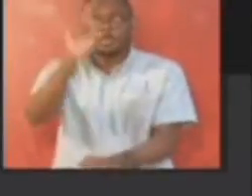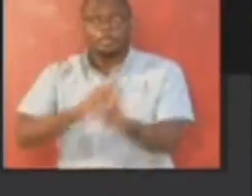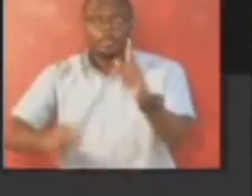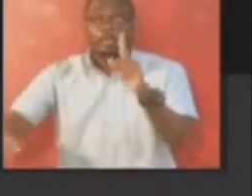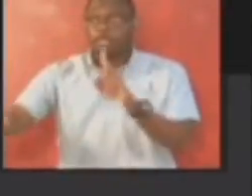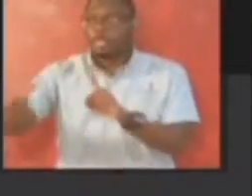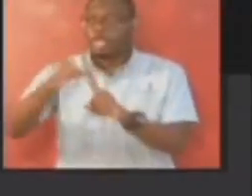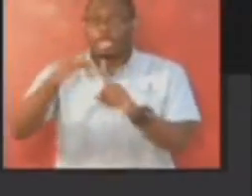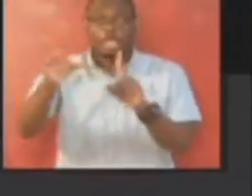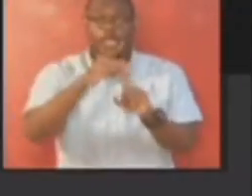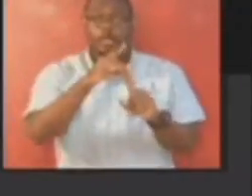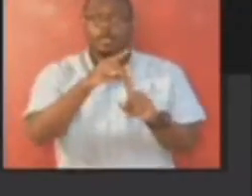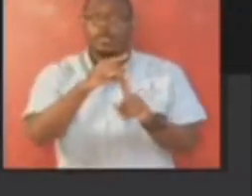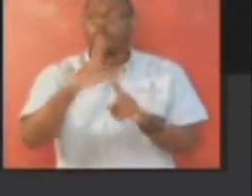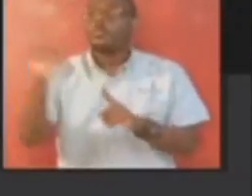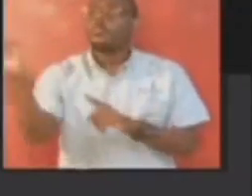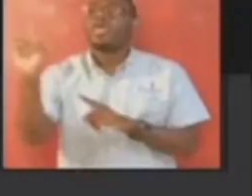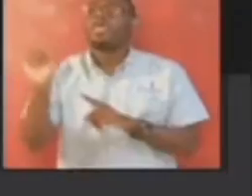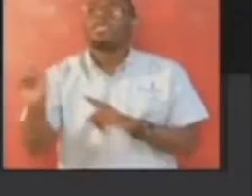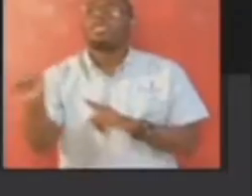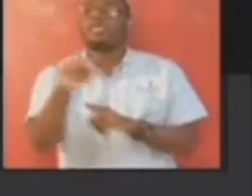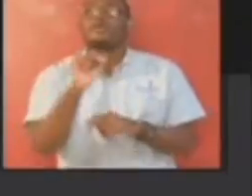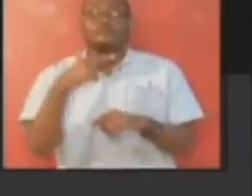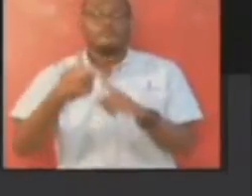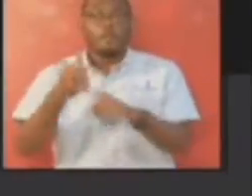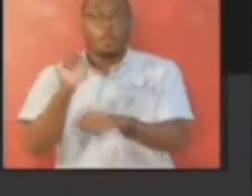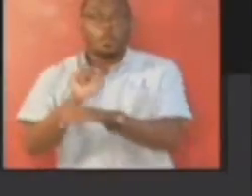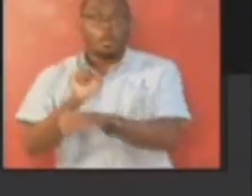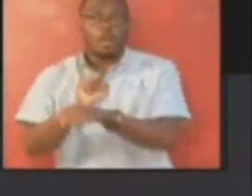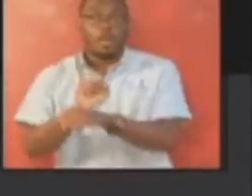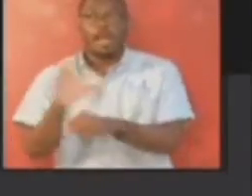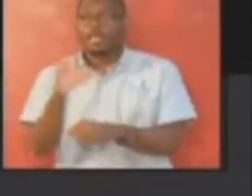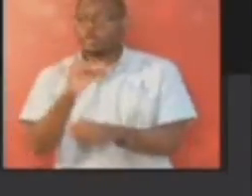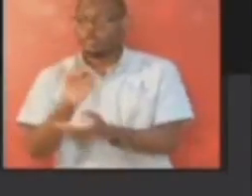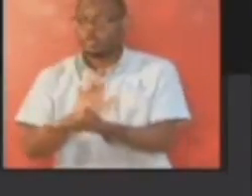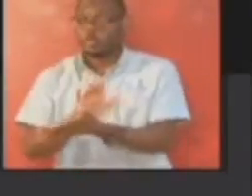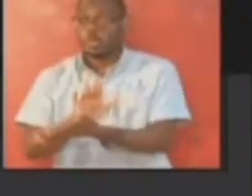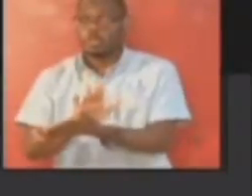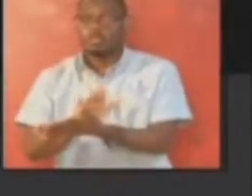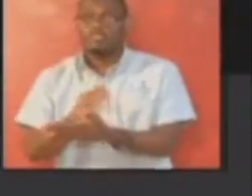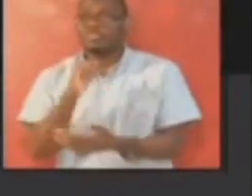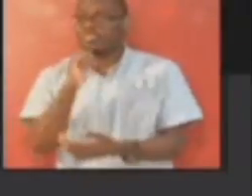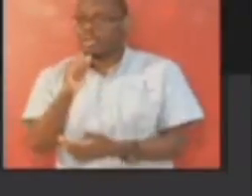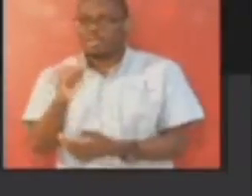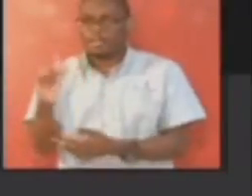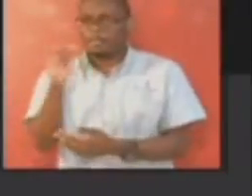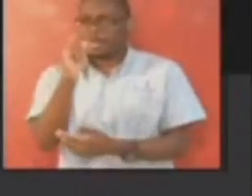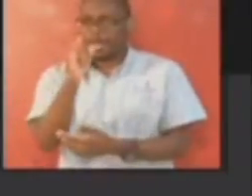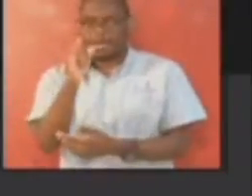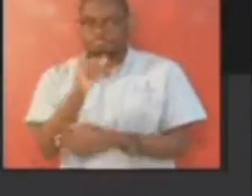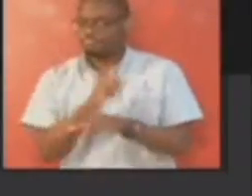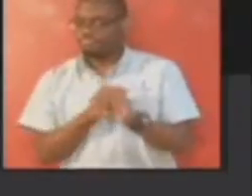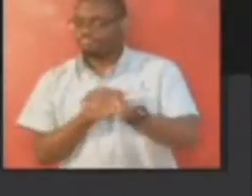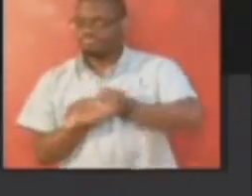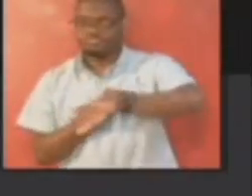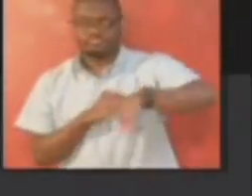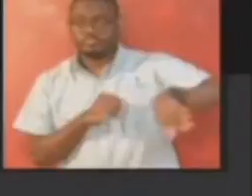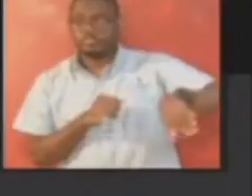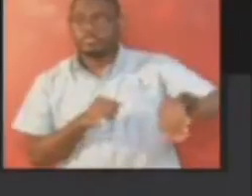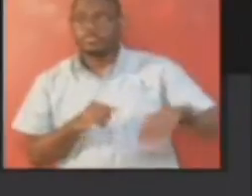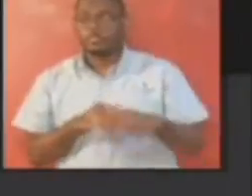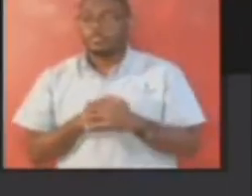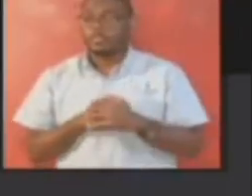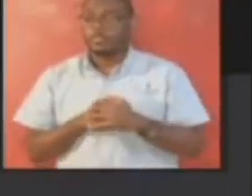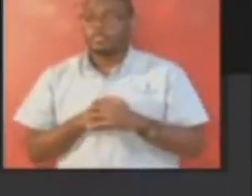the workplace and the schools, not bars and pubs and these types of things. That was a very, very small percentage. So I want